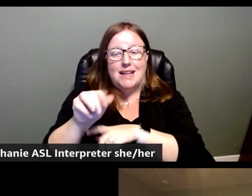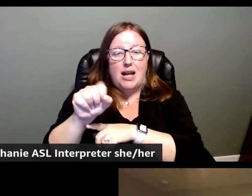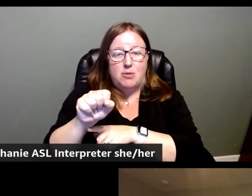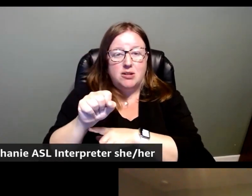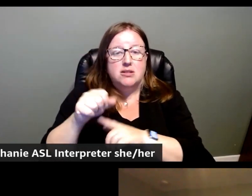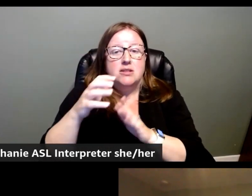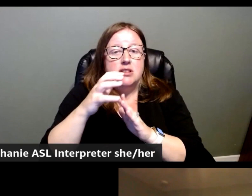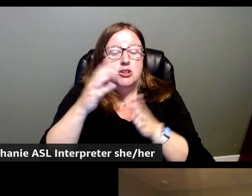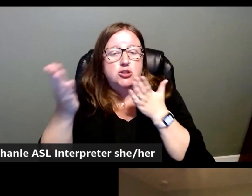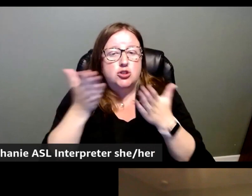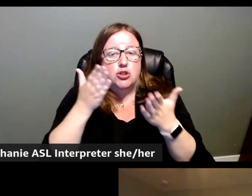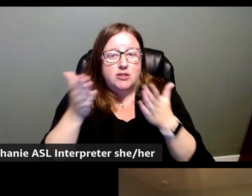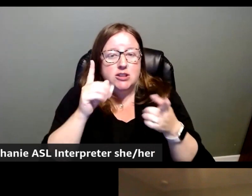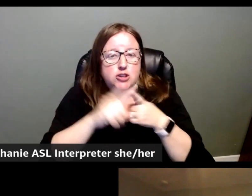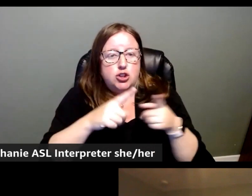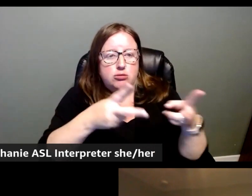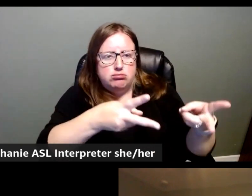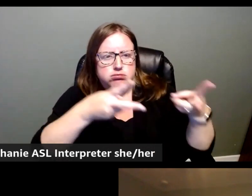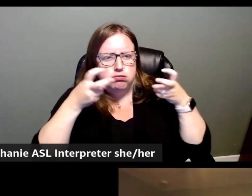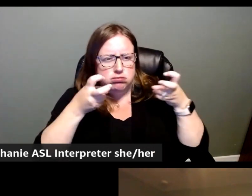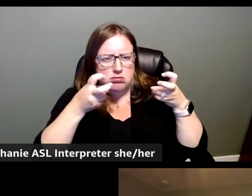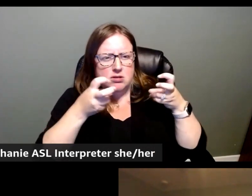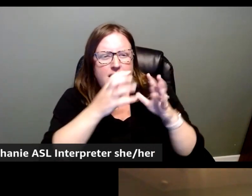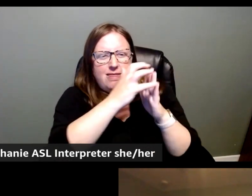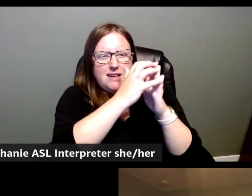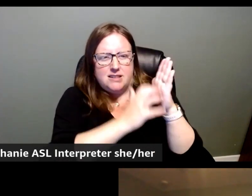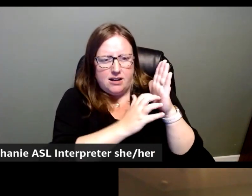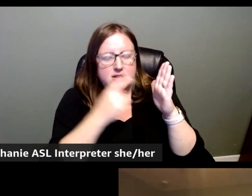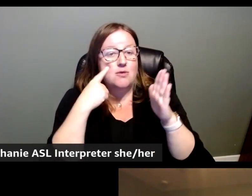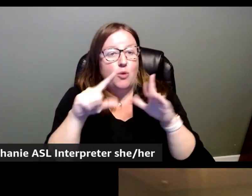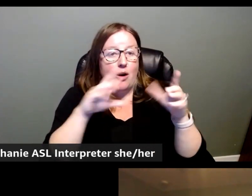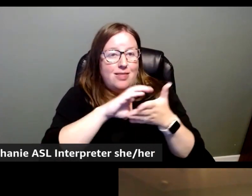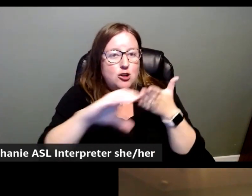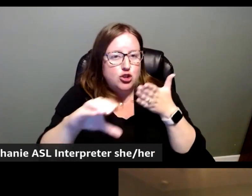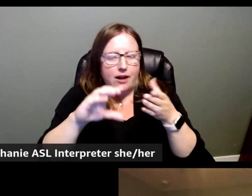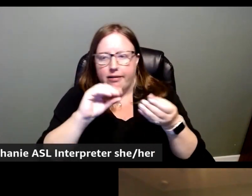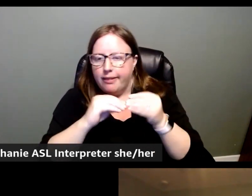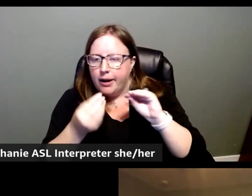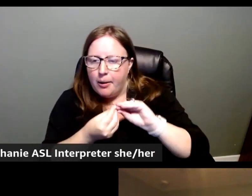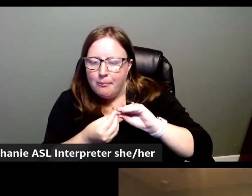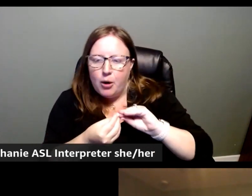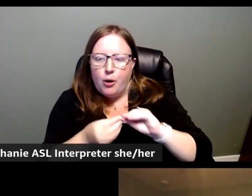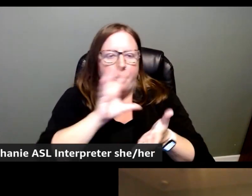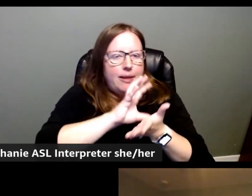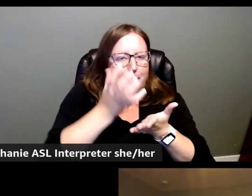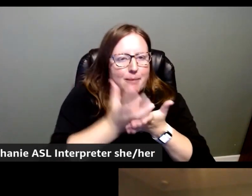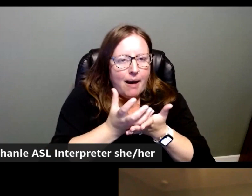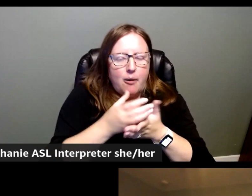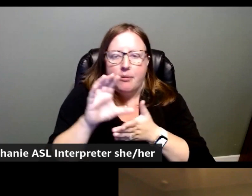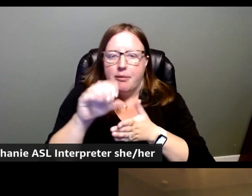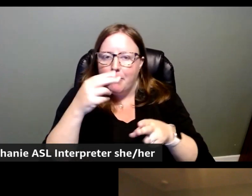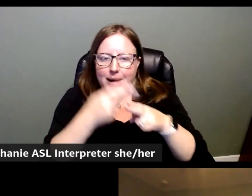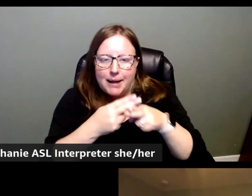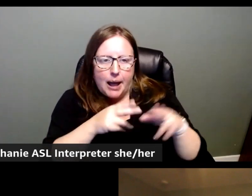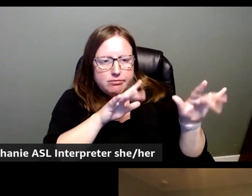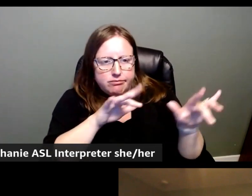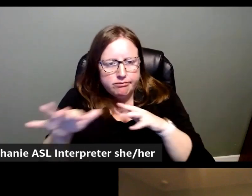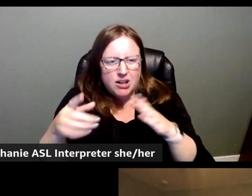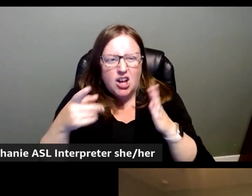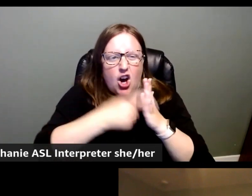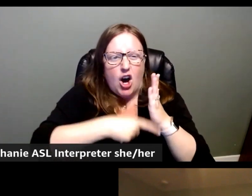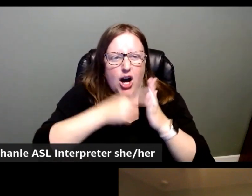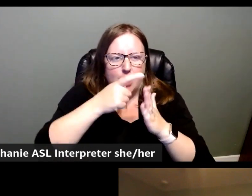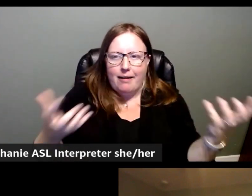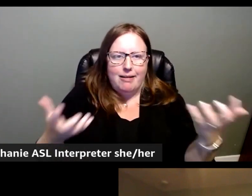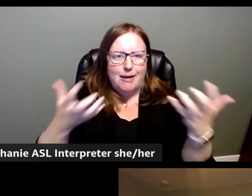service to extract the text fields of the check number, the amount, the company name, and so forth, and automatically match